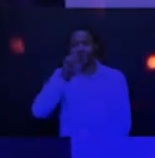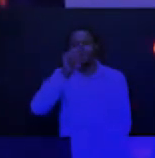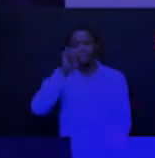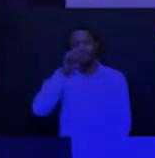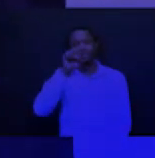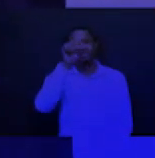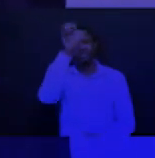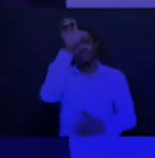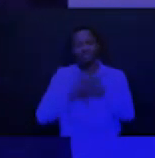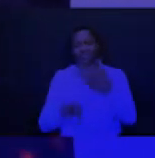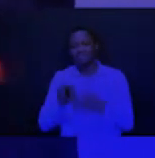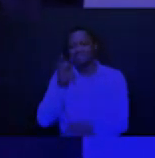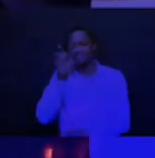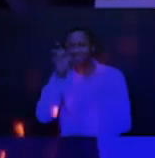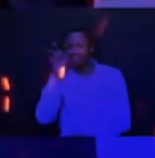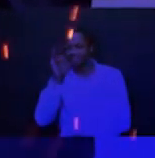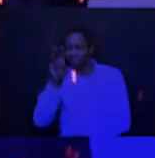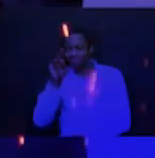31.